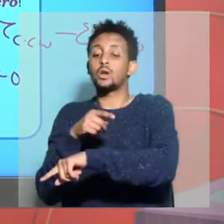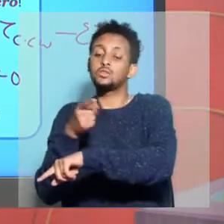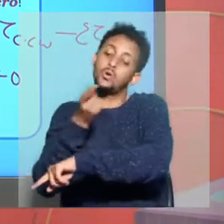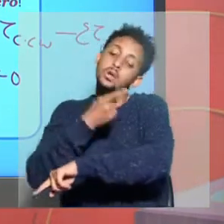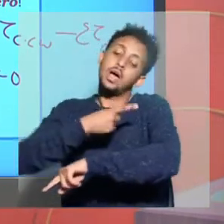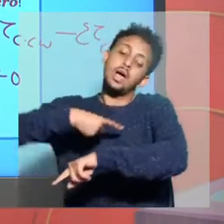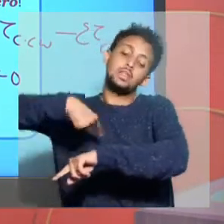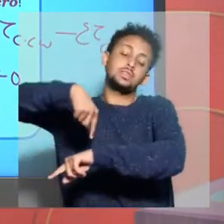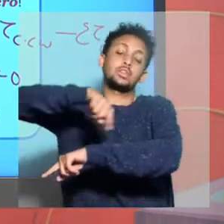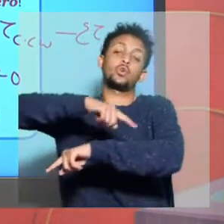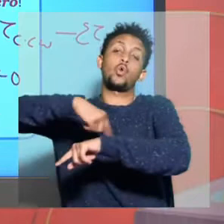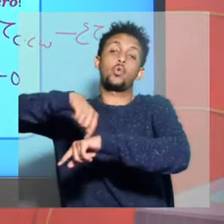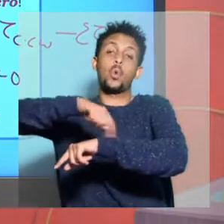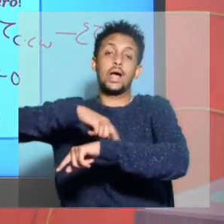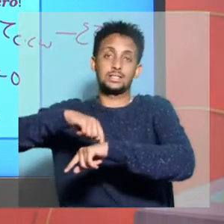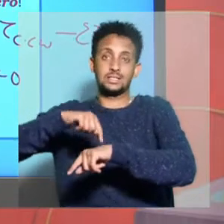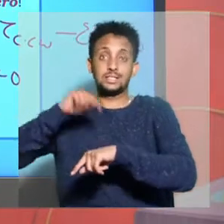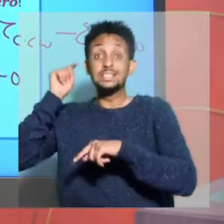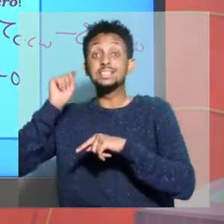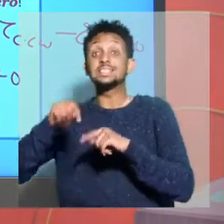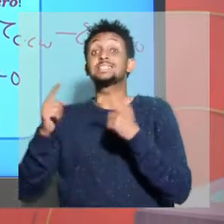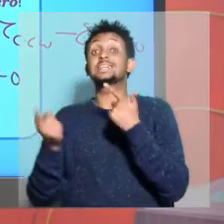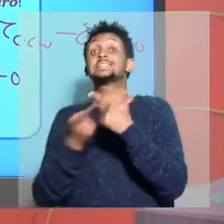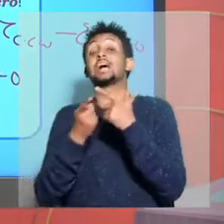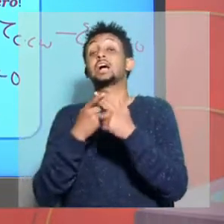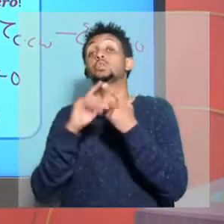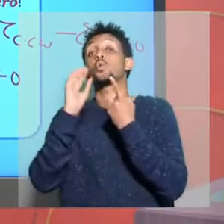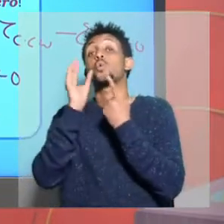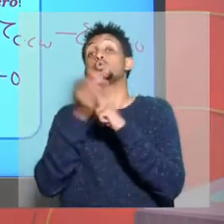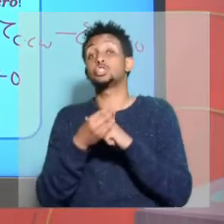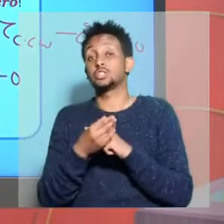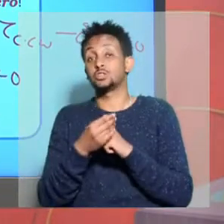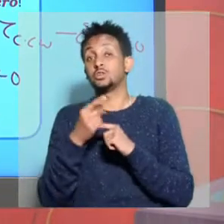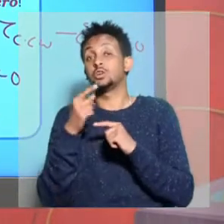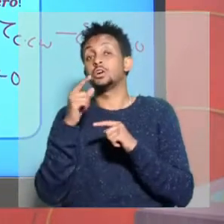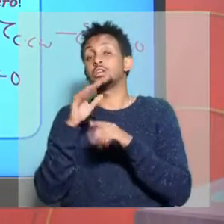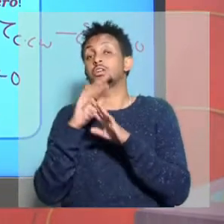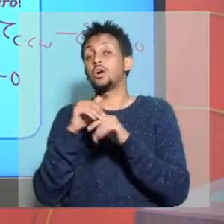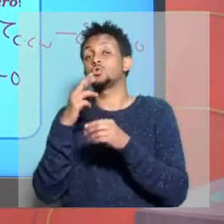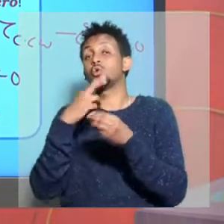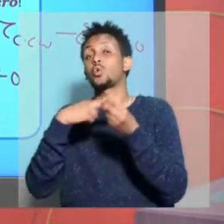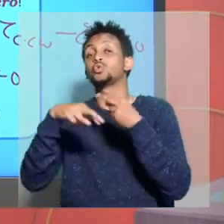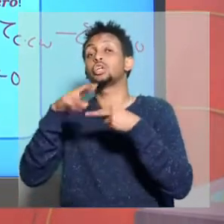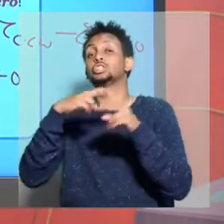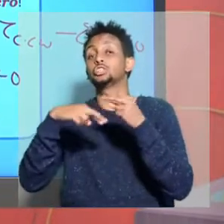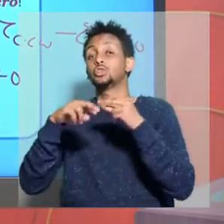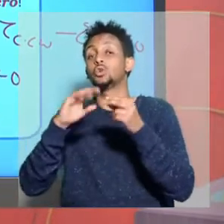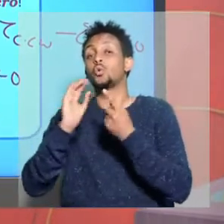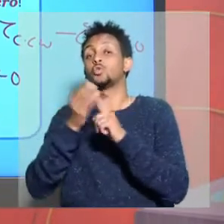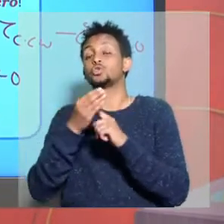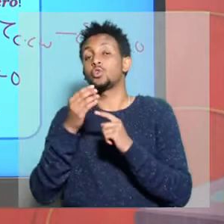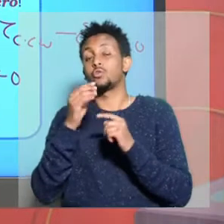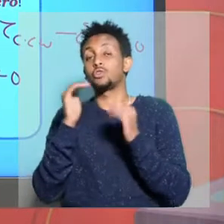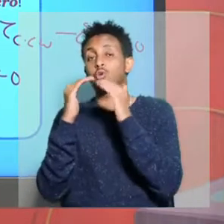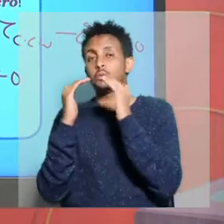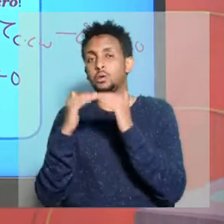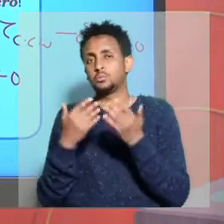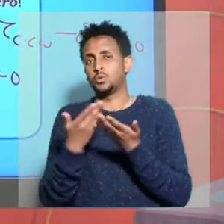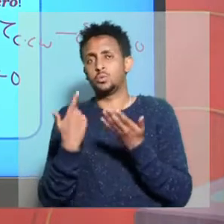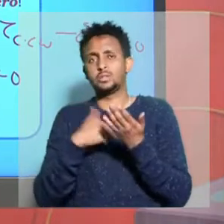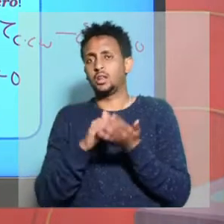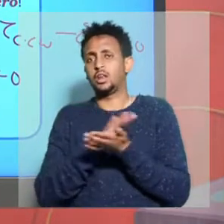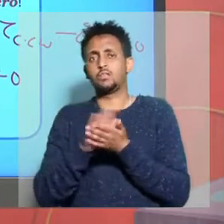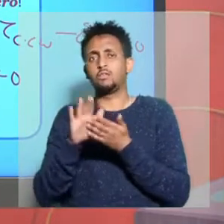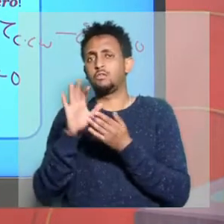or anti-clockwise. So this is the second condition, or known to be rotational conditions of equilibrium, whereas the